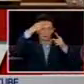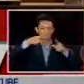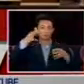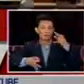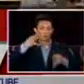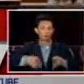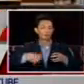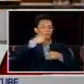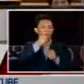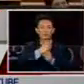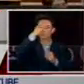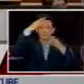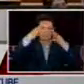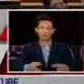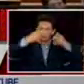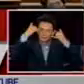now.